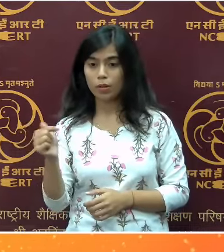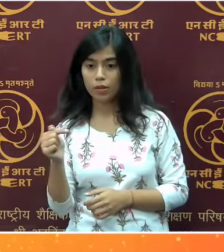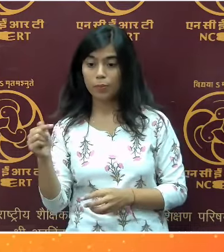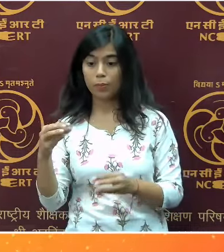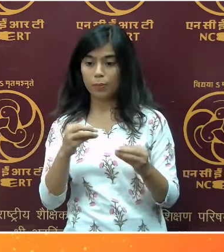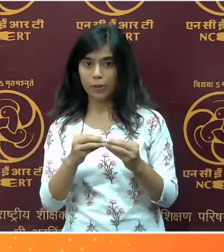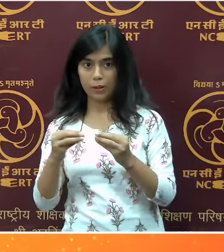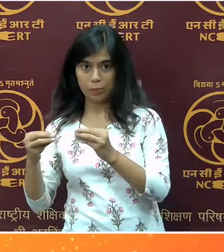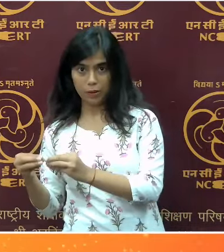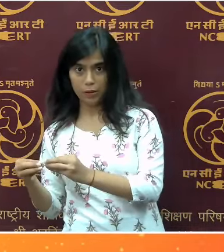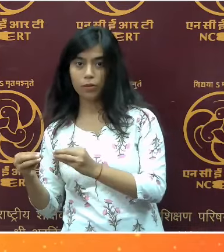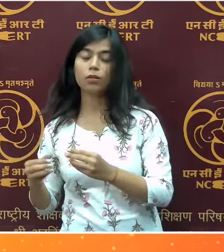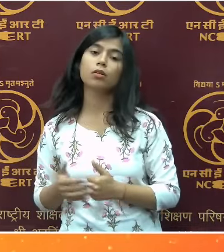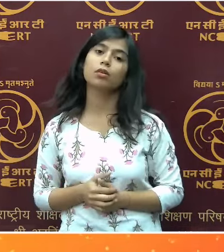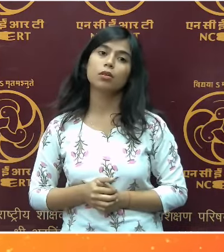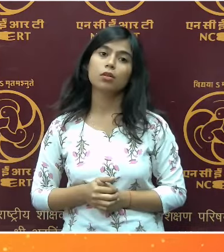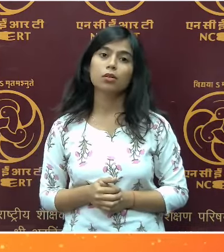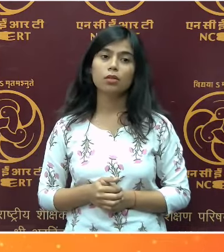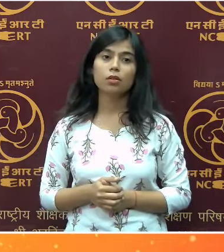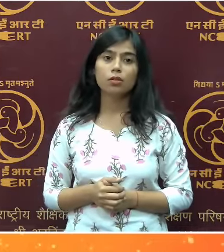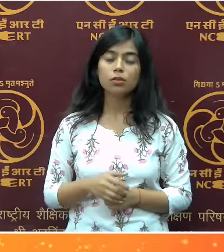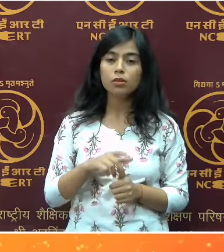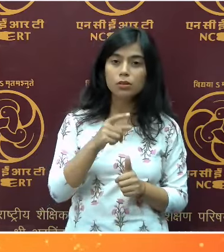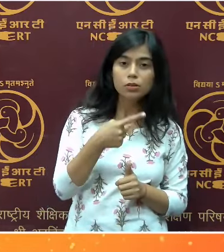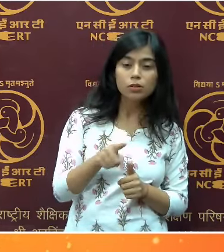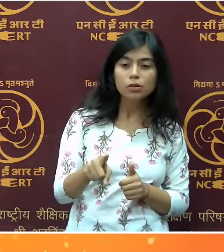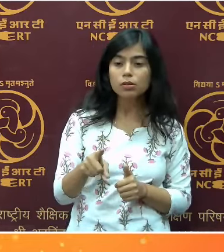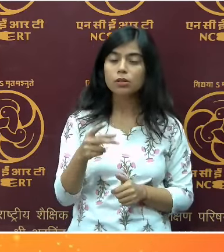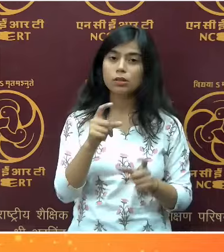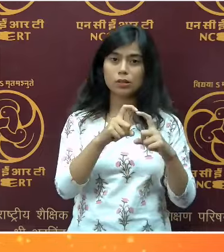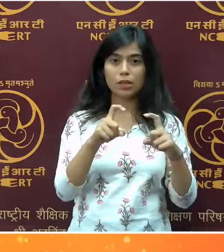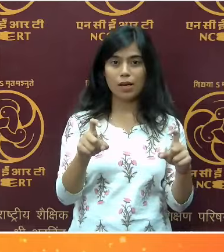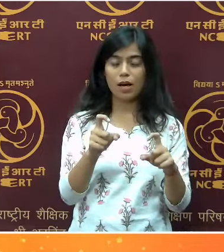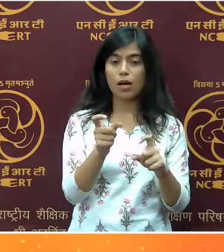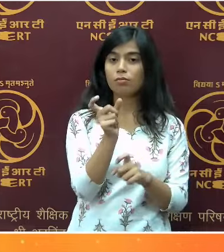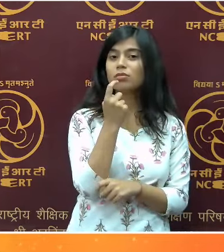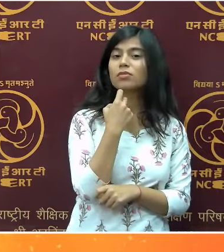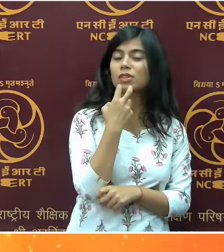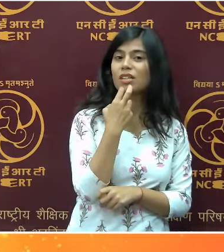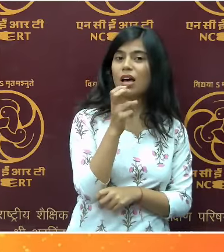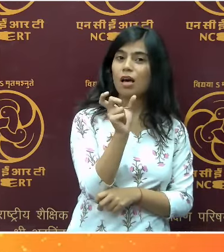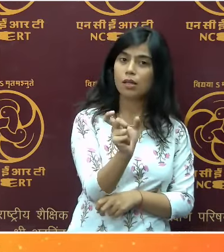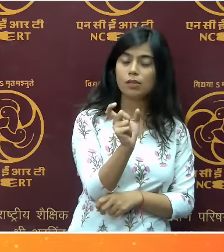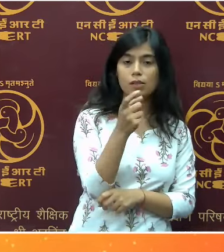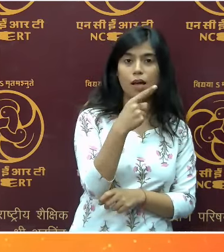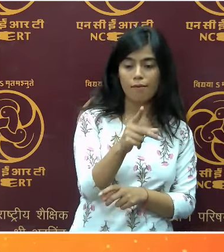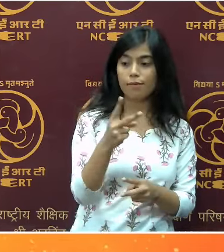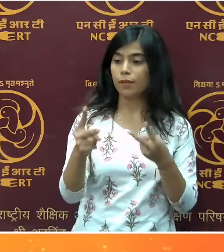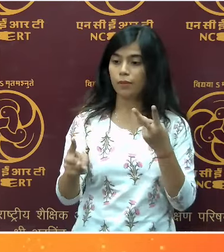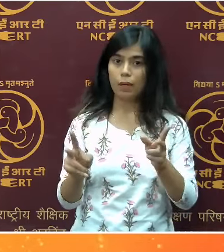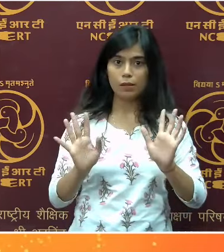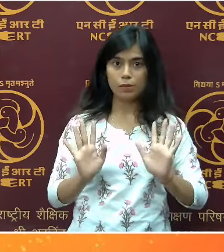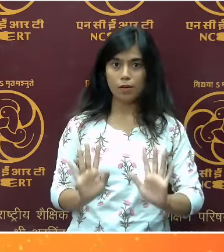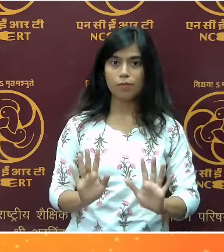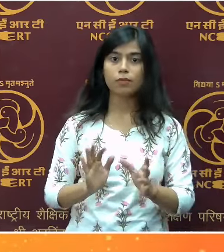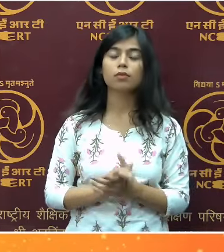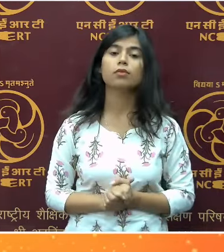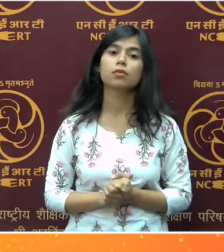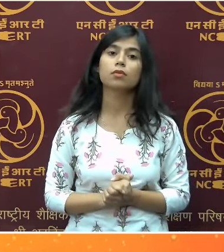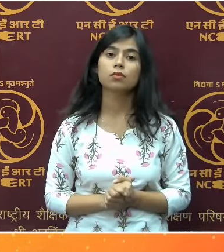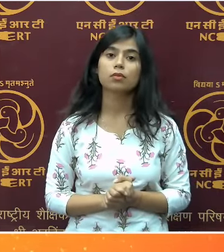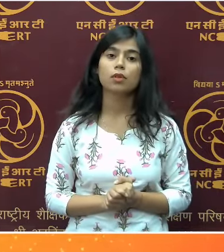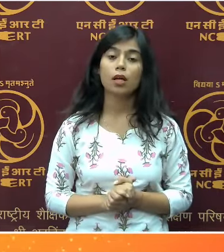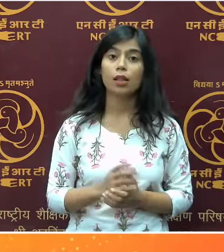VB. When you connect it with the battery, there is a potential difference. Because of the potential difference,